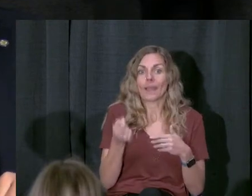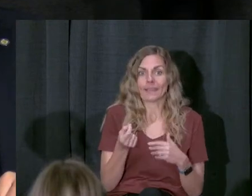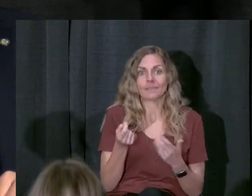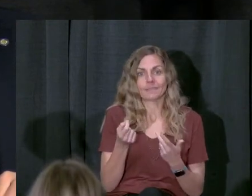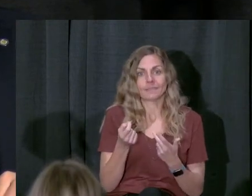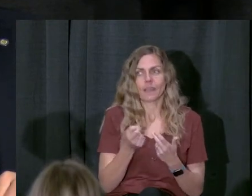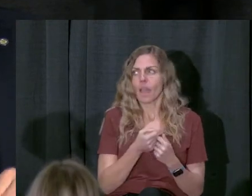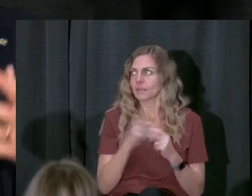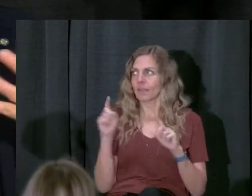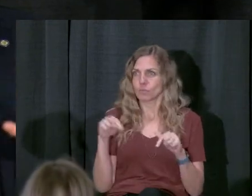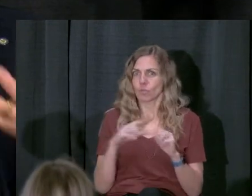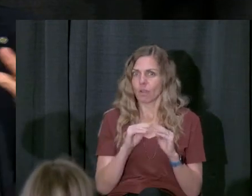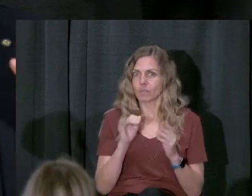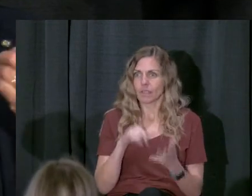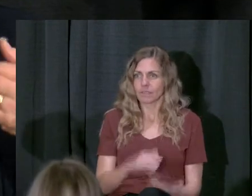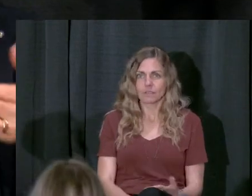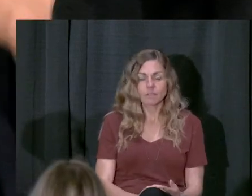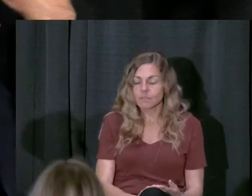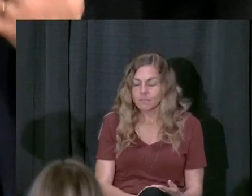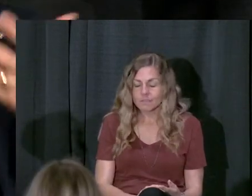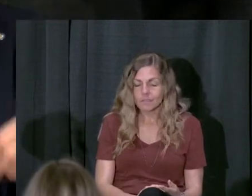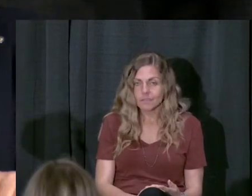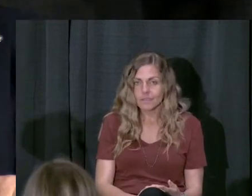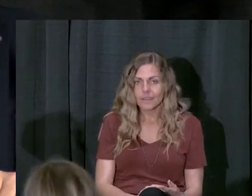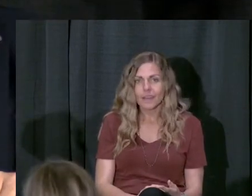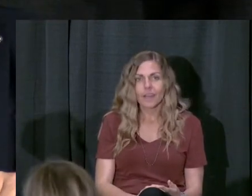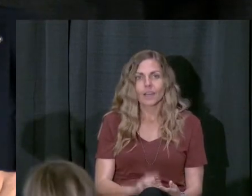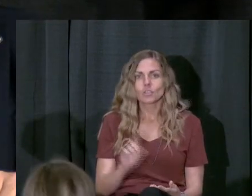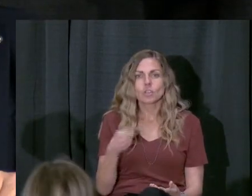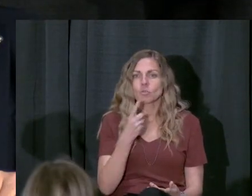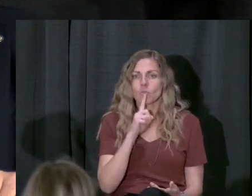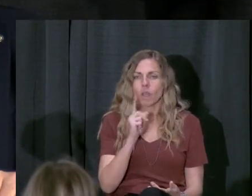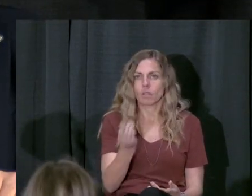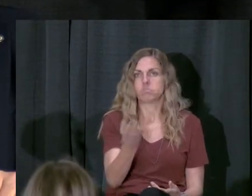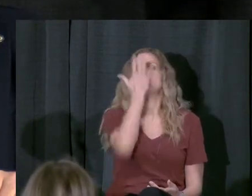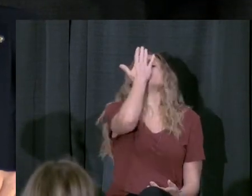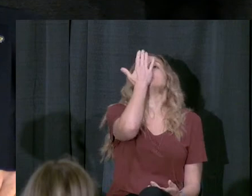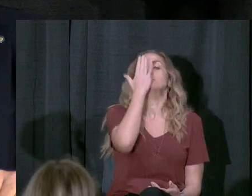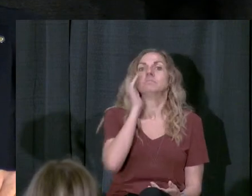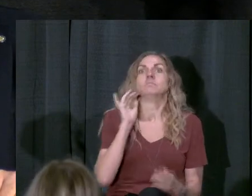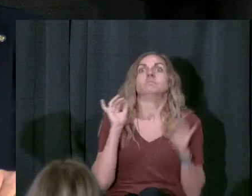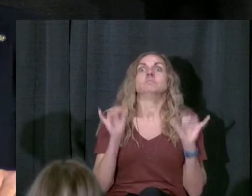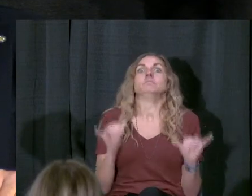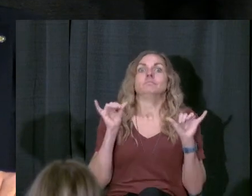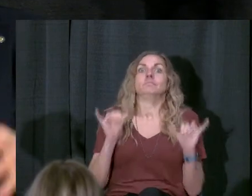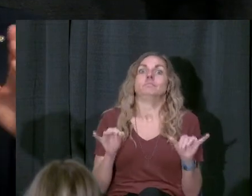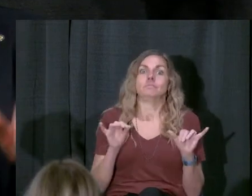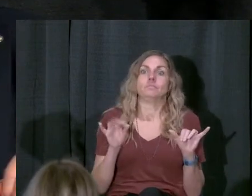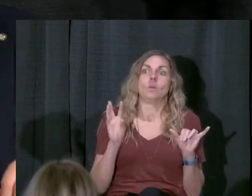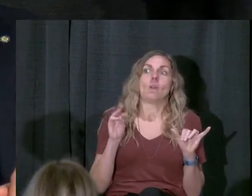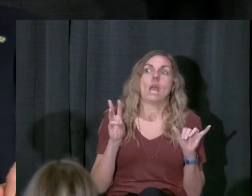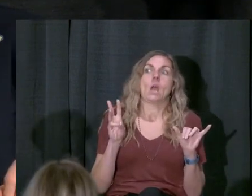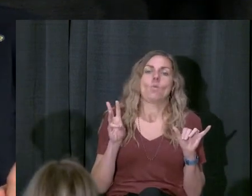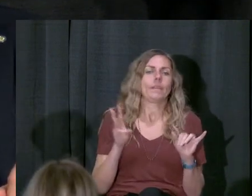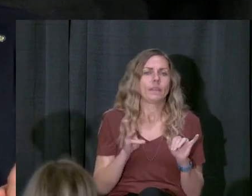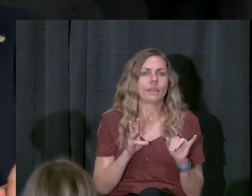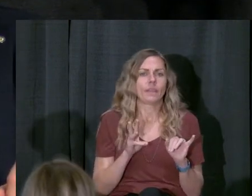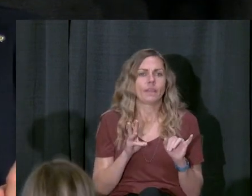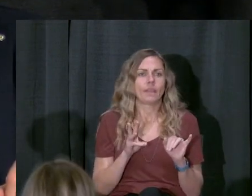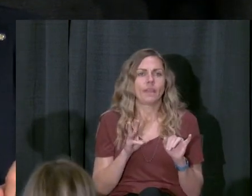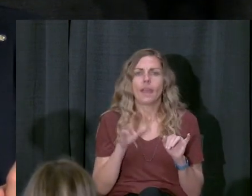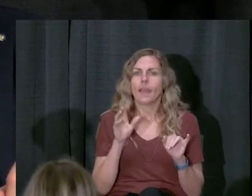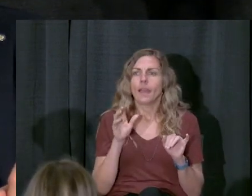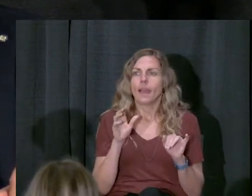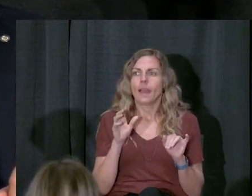this, I don't know, it just kind of hits you in the face. You know, it's like, yeah, AI wasn't